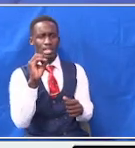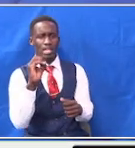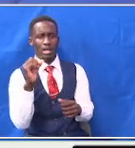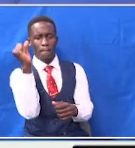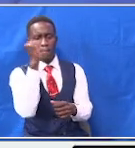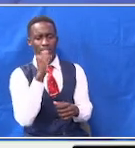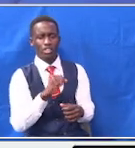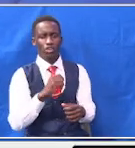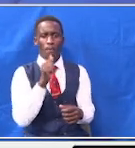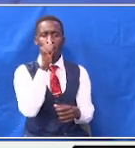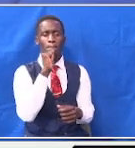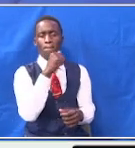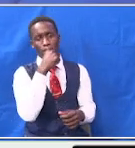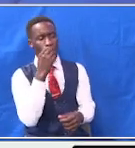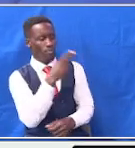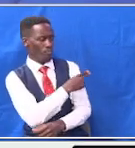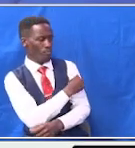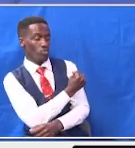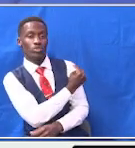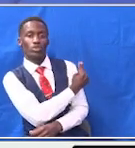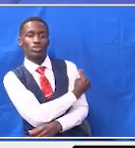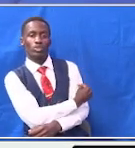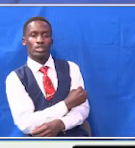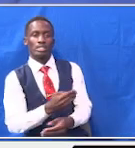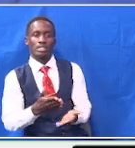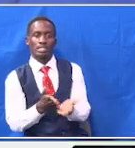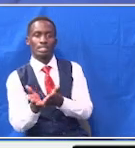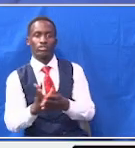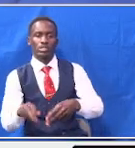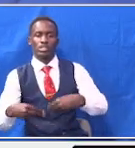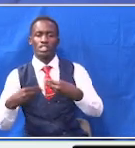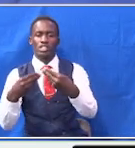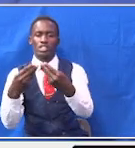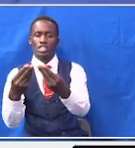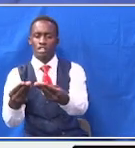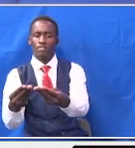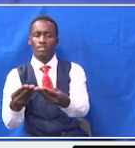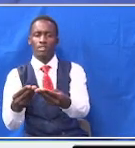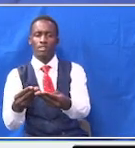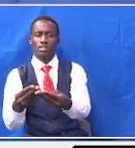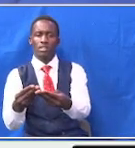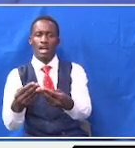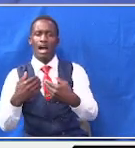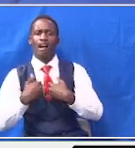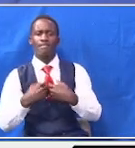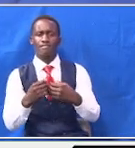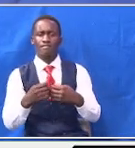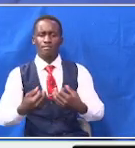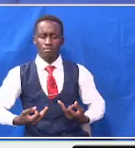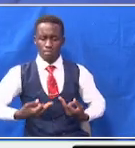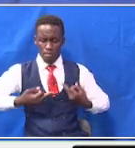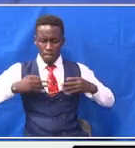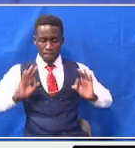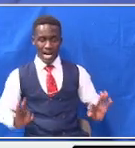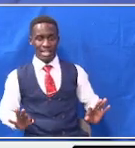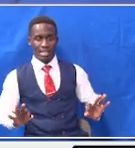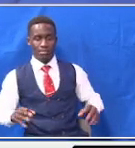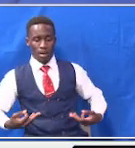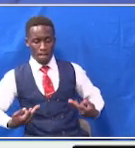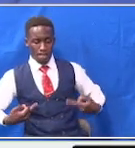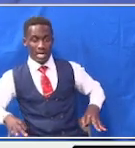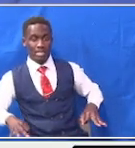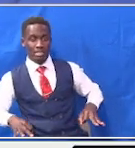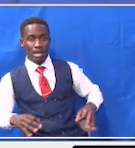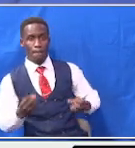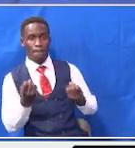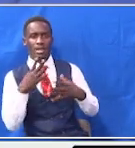of private hospital service providers have actually gone bankrupt, and about 70% are in financial distress. Mm-hmm. And a lot